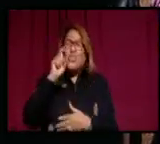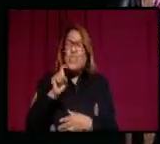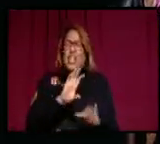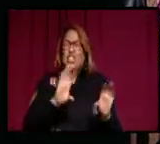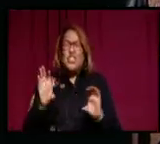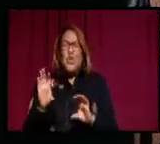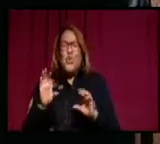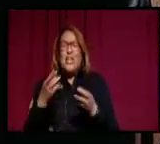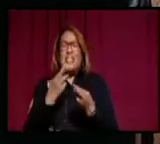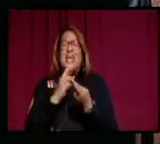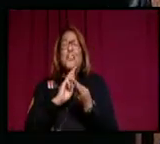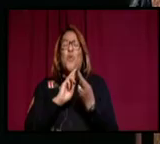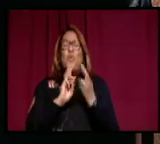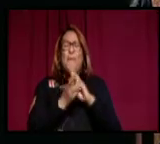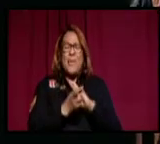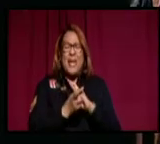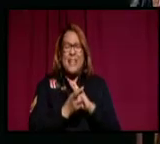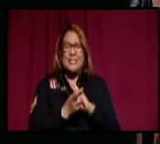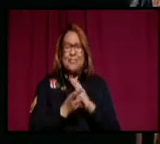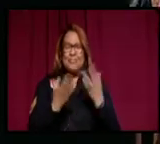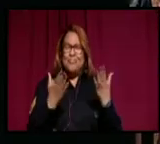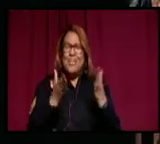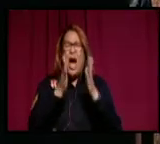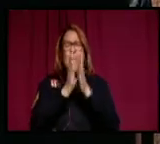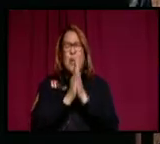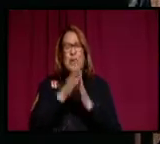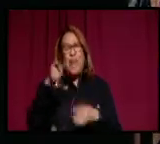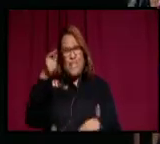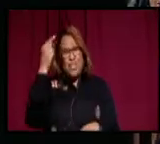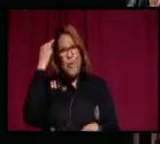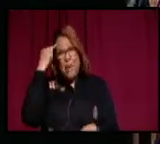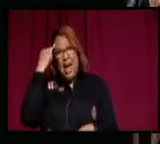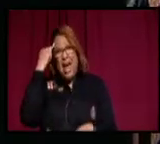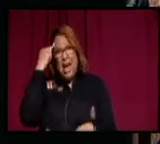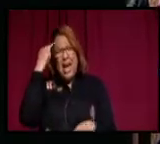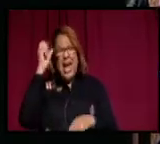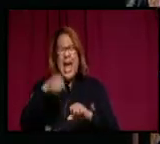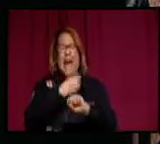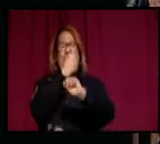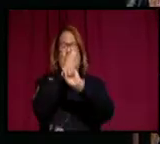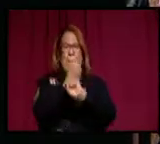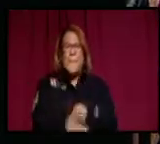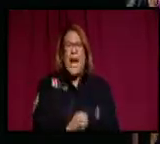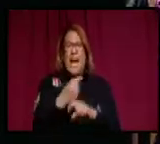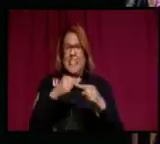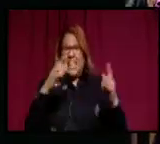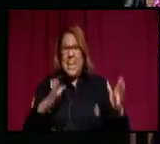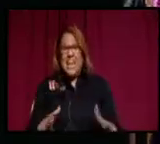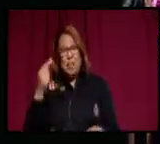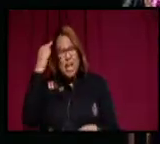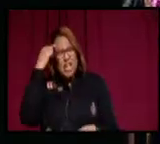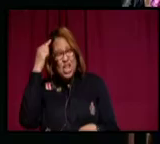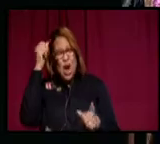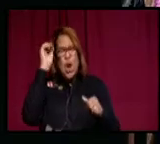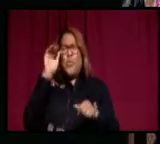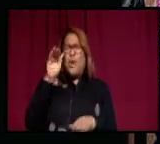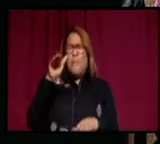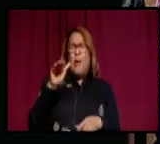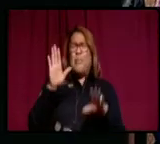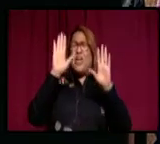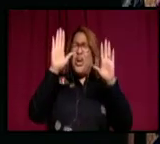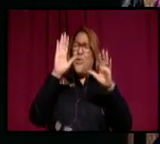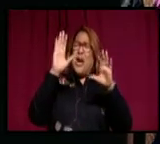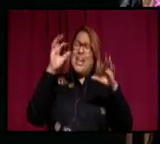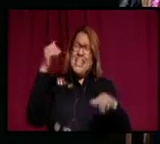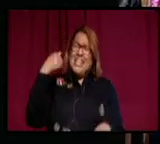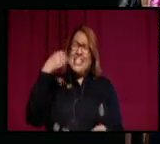few minutes that I'm going to pray, I'm gonna pray for your mind, and I bind the enemy in your mind, and remember that greater is he that is